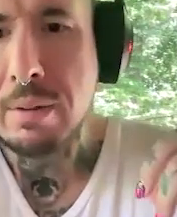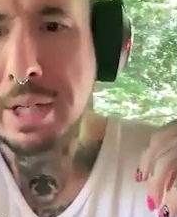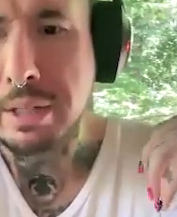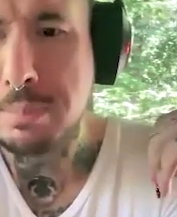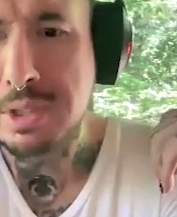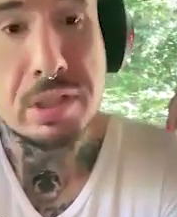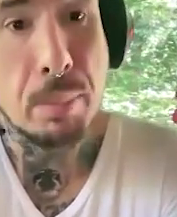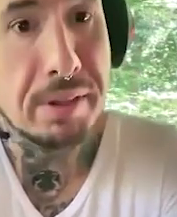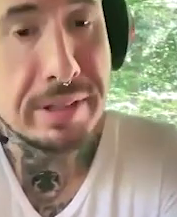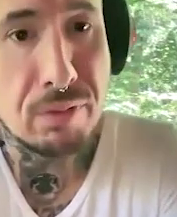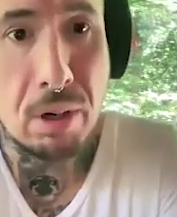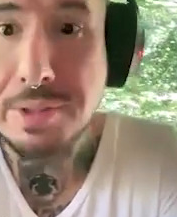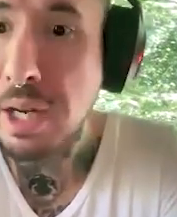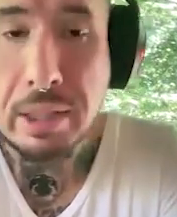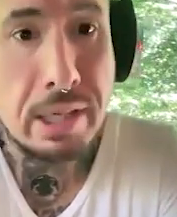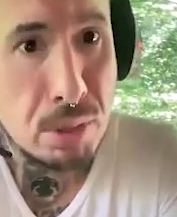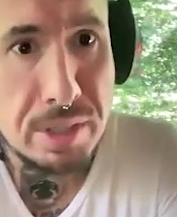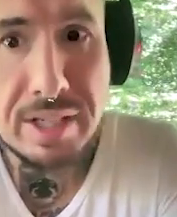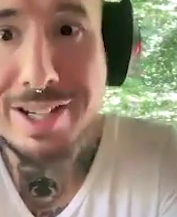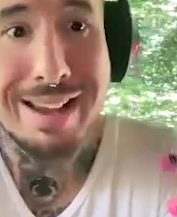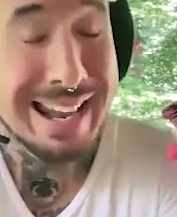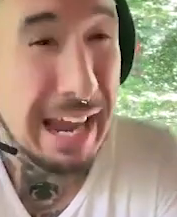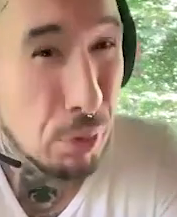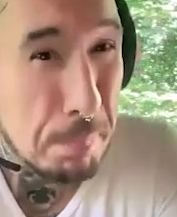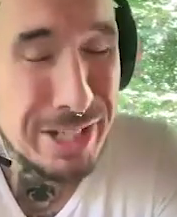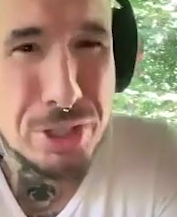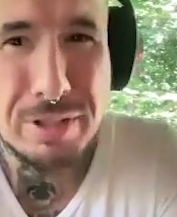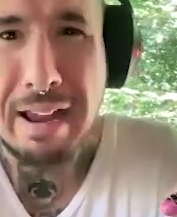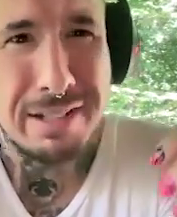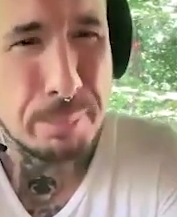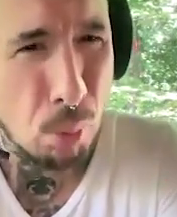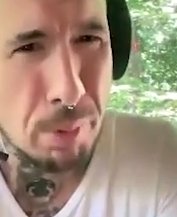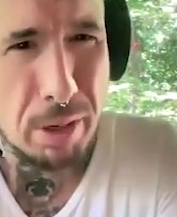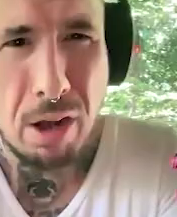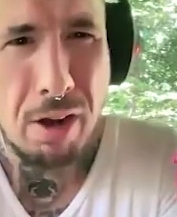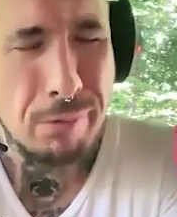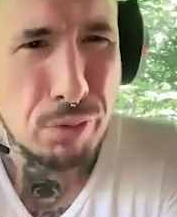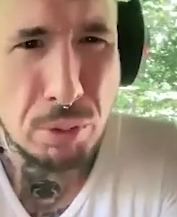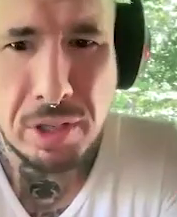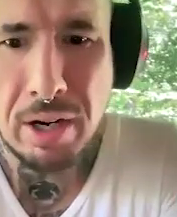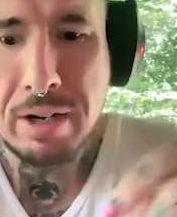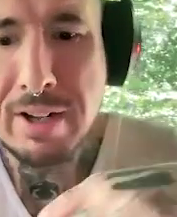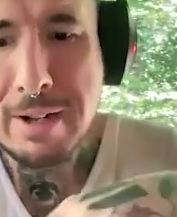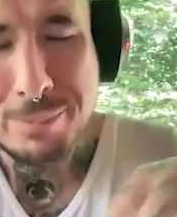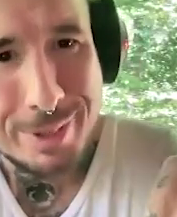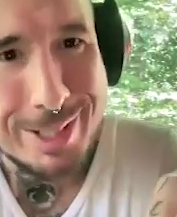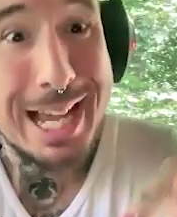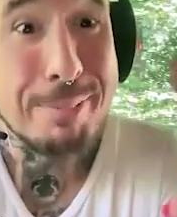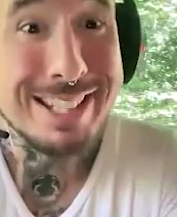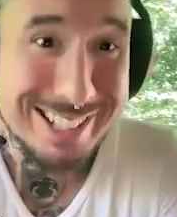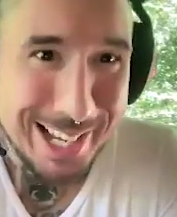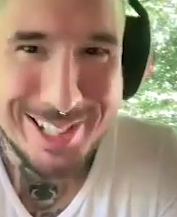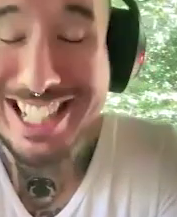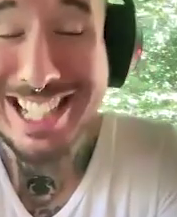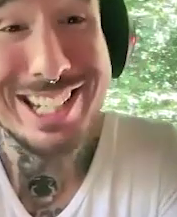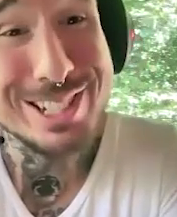food, when it comes to stability as far as community and affirmation and support of who folks are. Now,